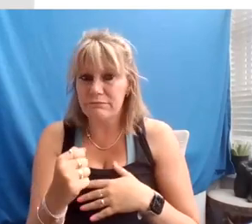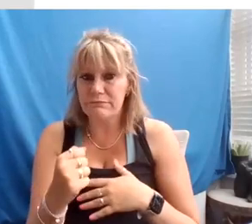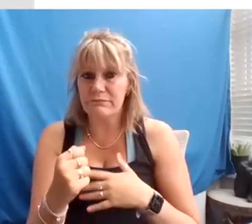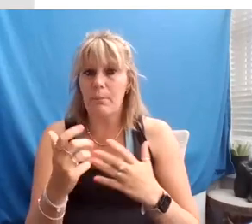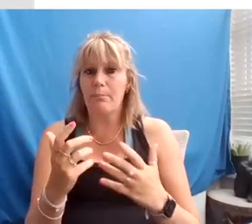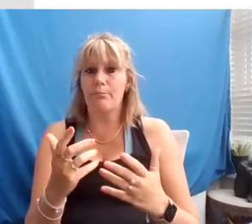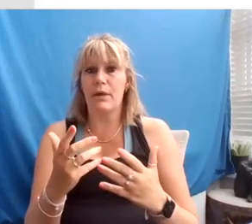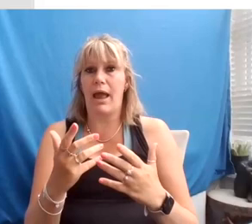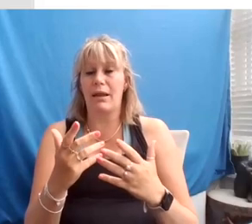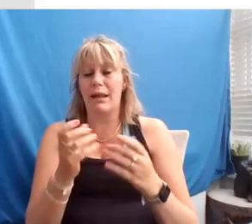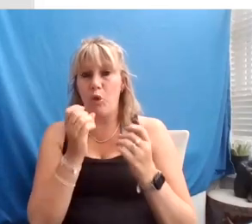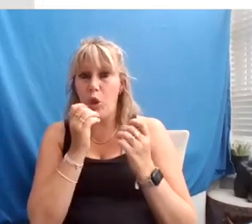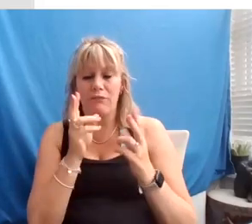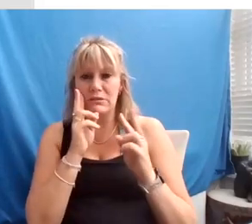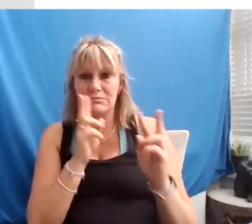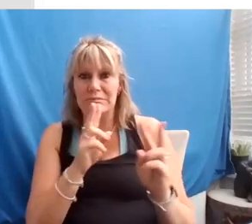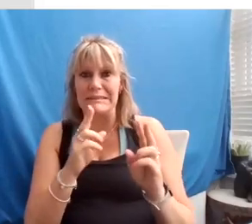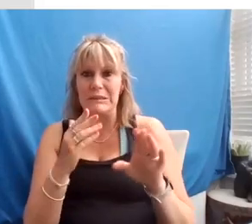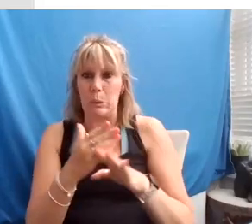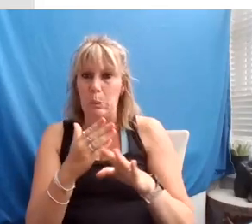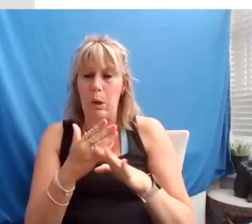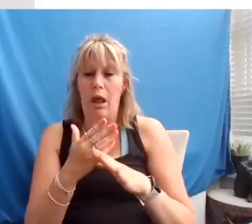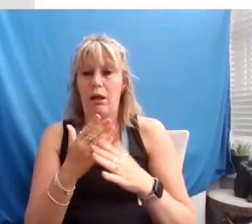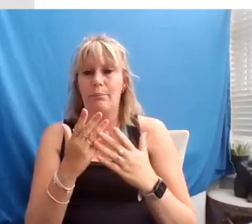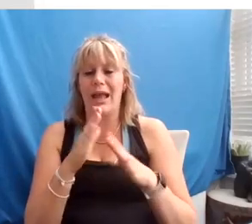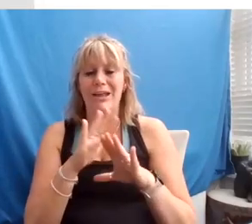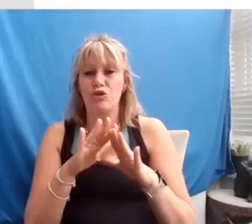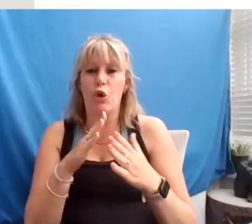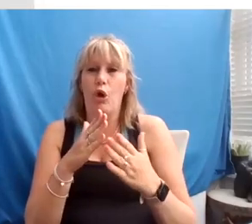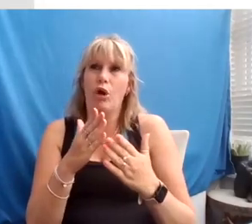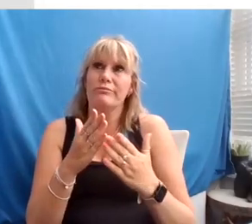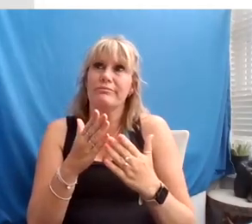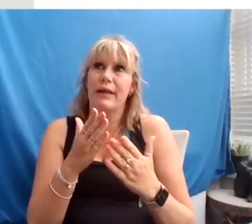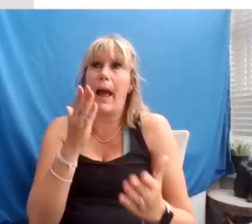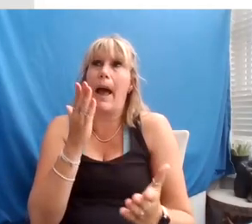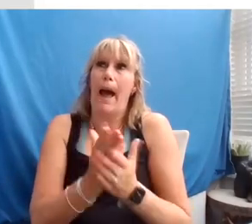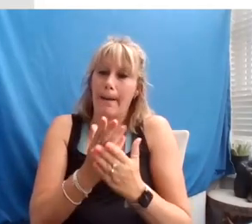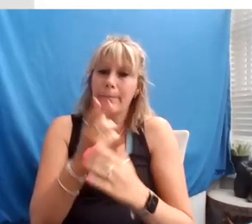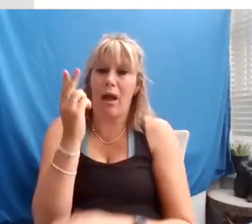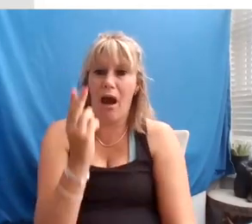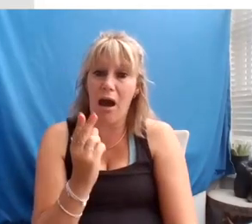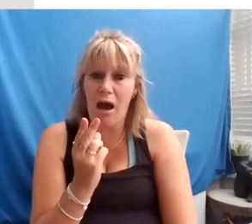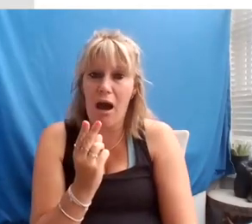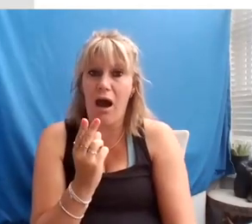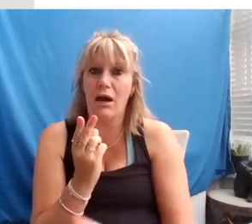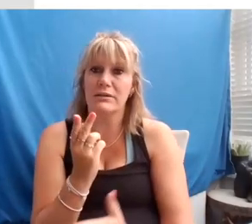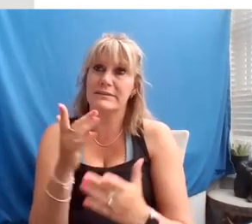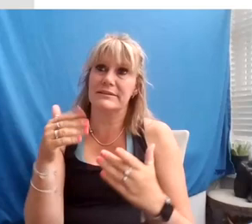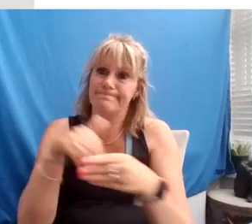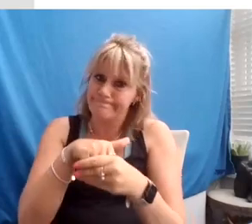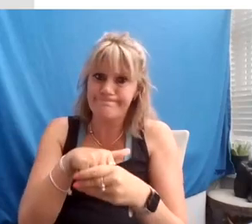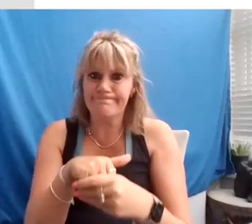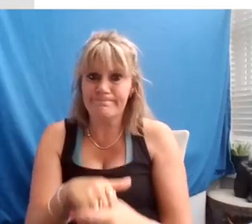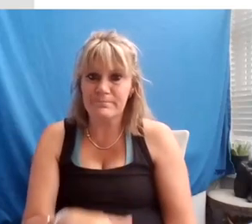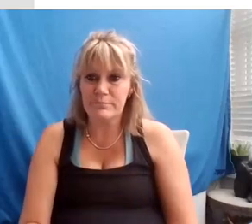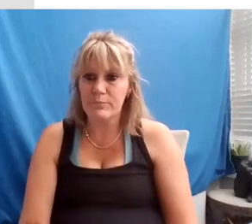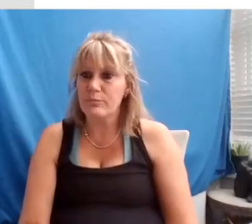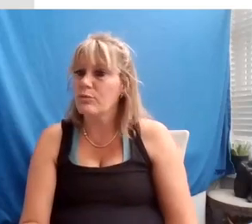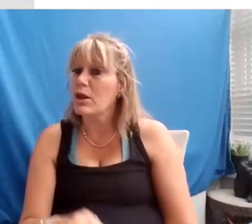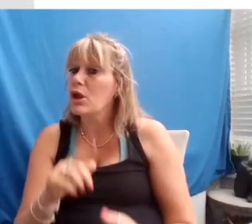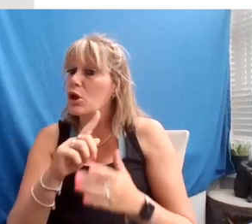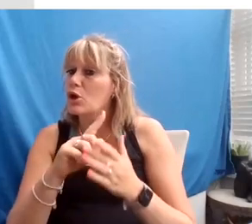with expensive paints, but actually that's not what art's all about. It reminds me, Ju, of